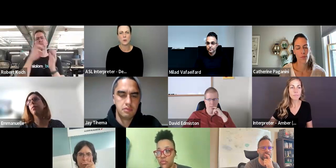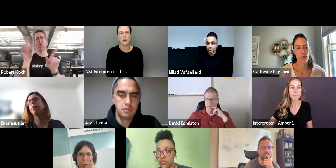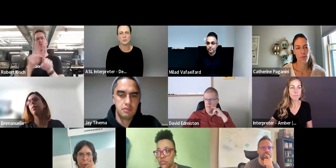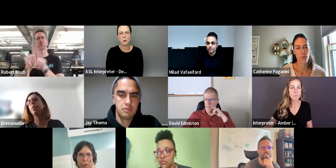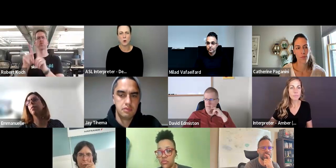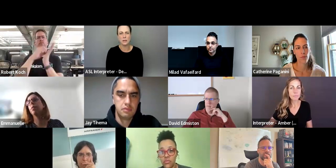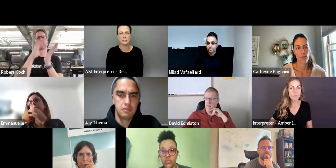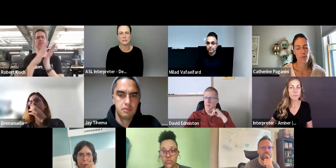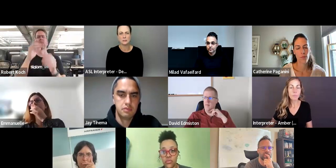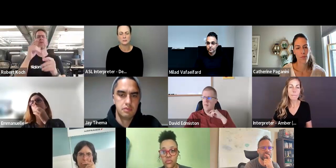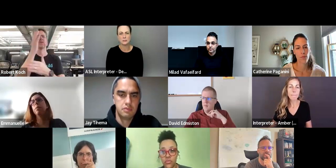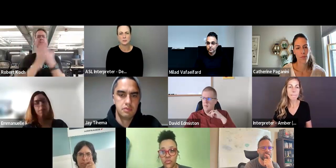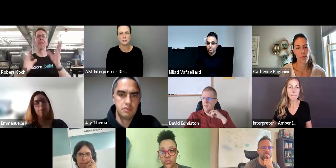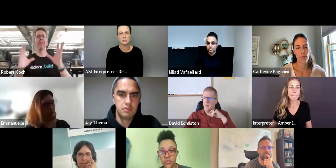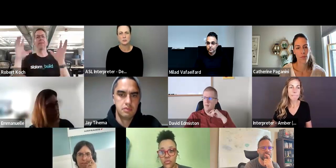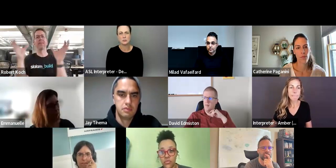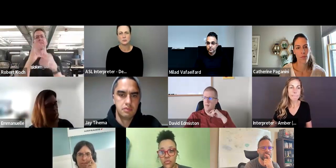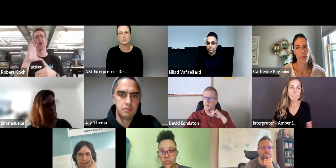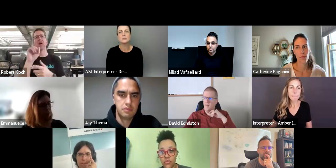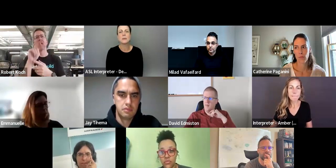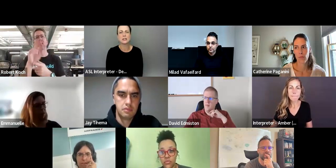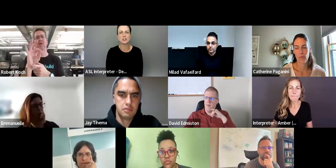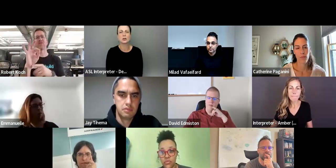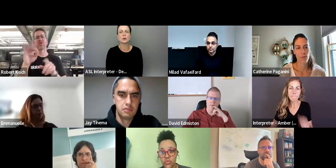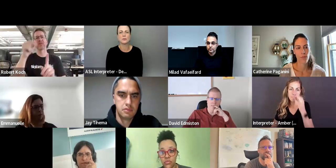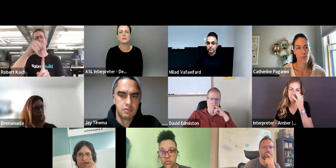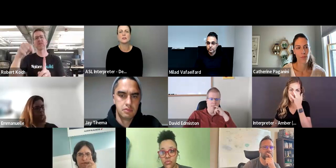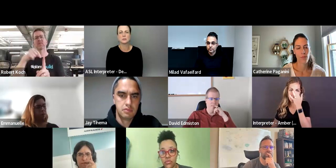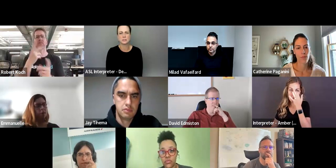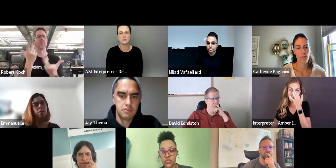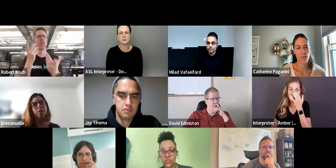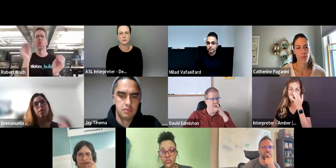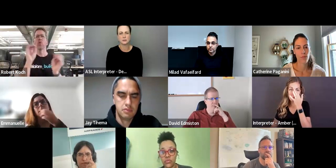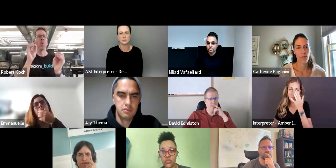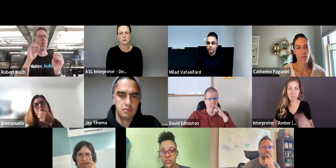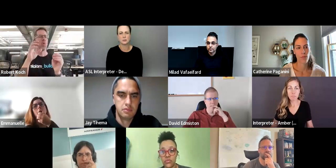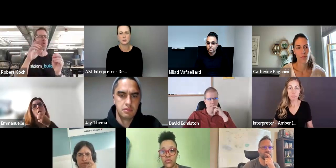so we also want to make sure